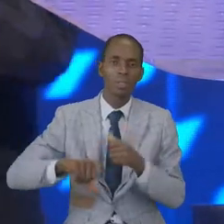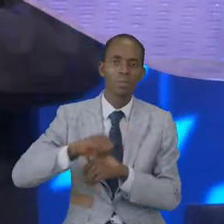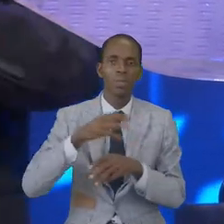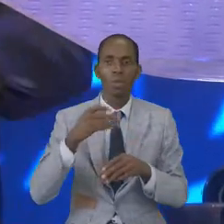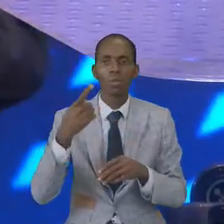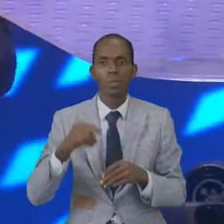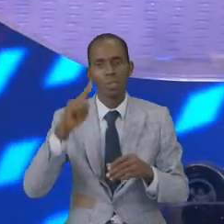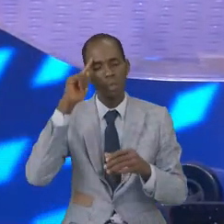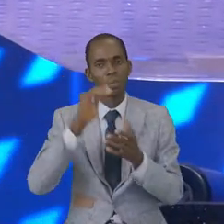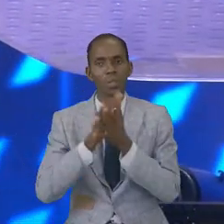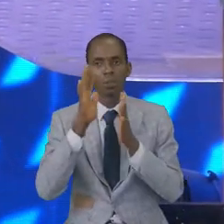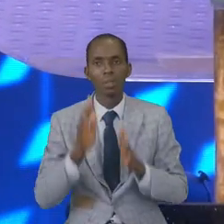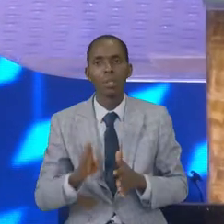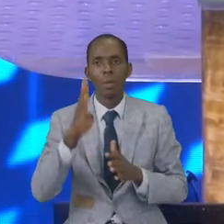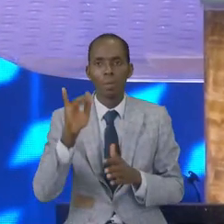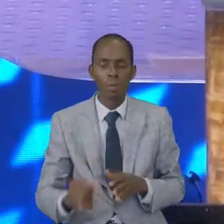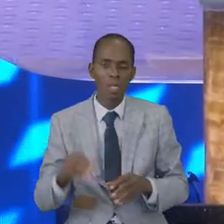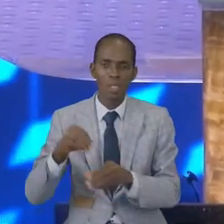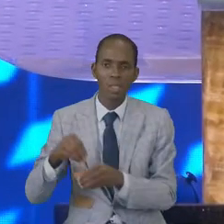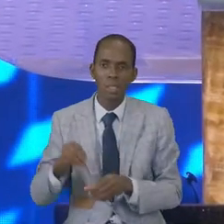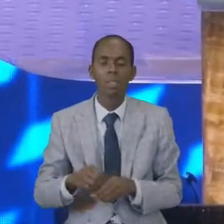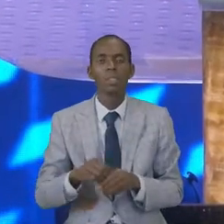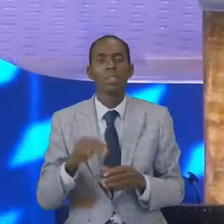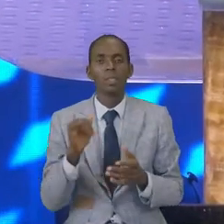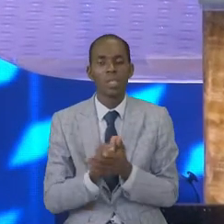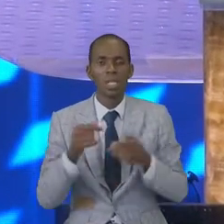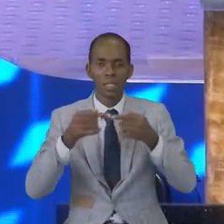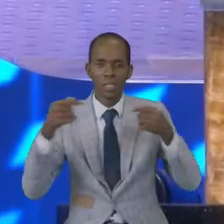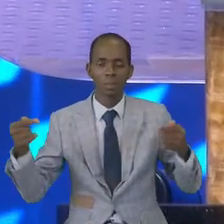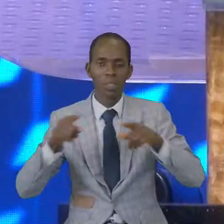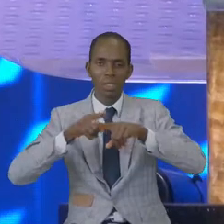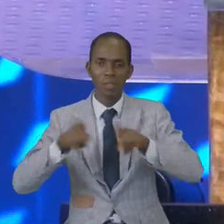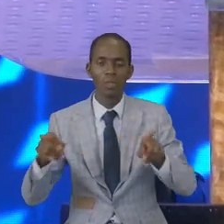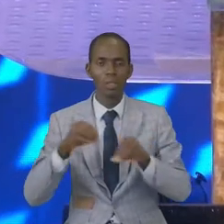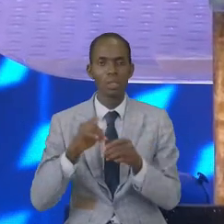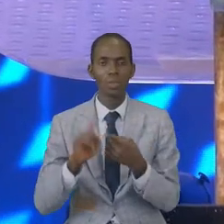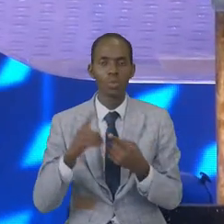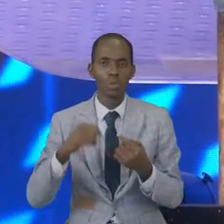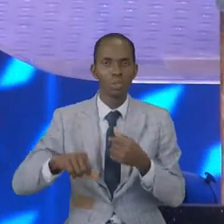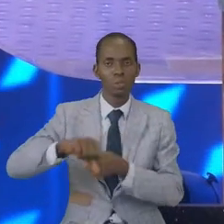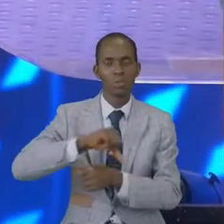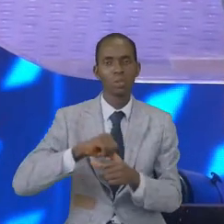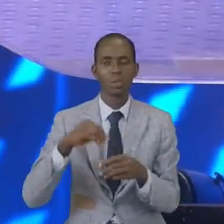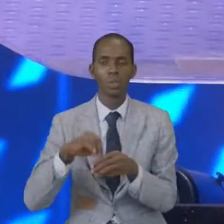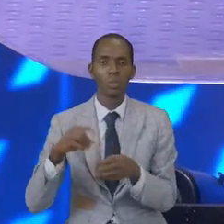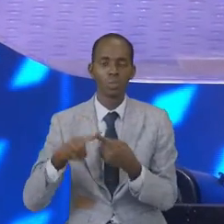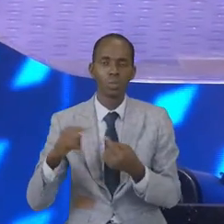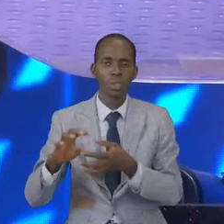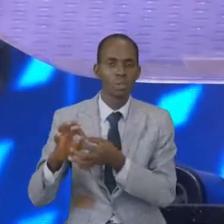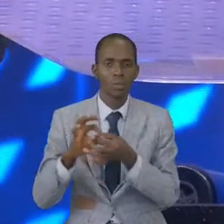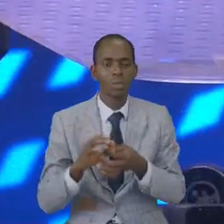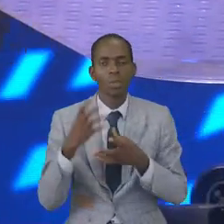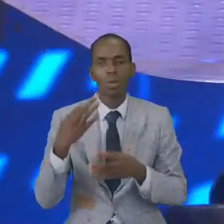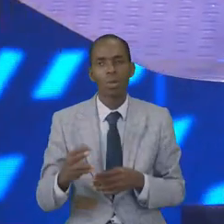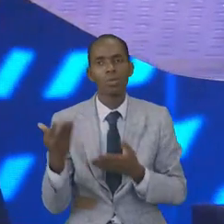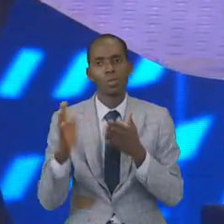believers by sowing discord into the family, into the fellowship, into the assembly of the children of God,